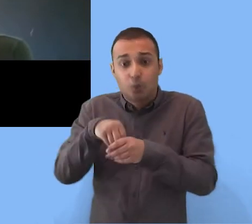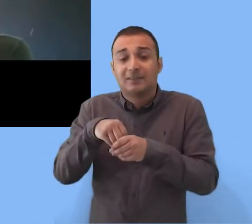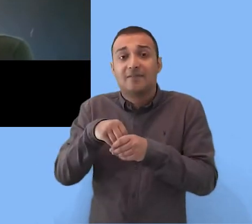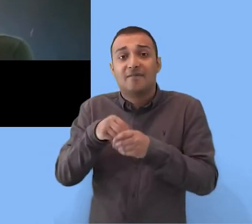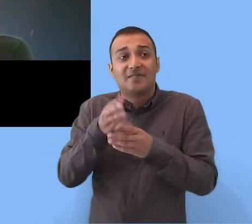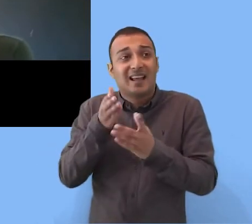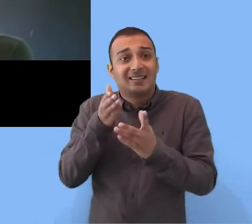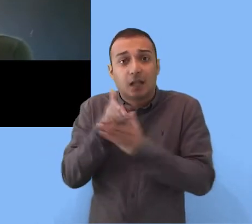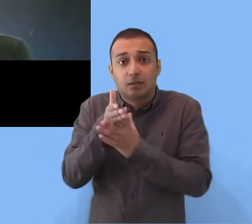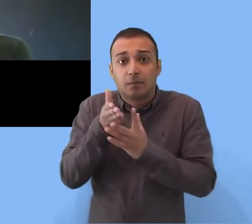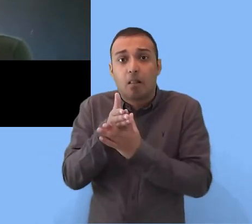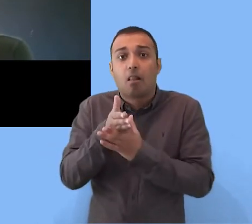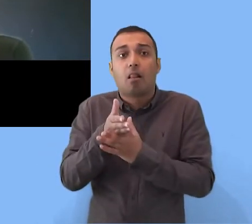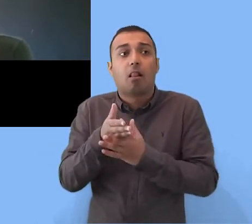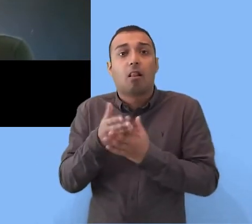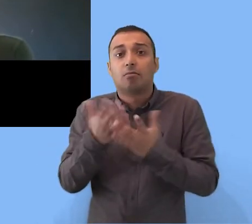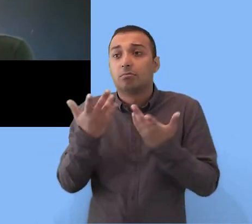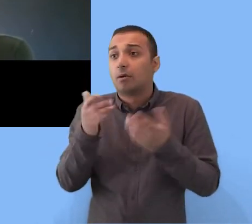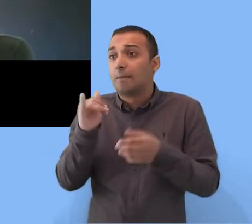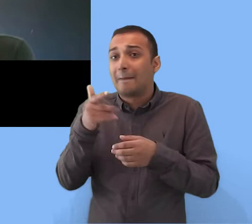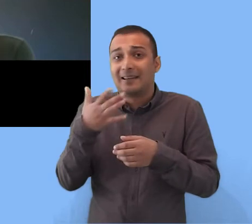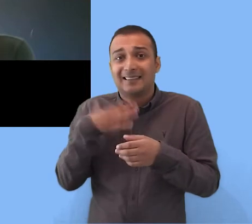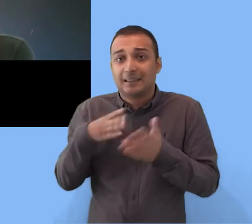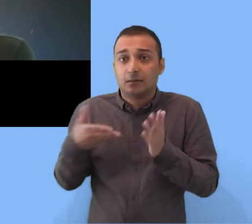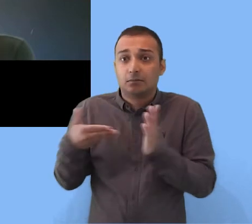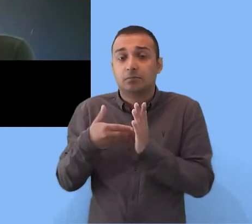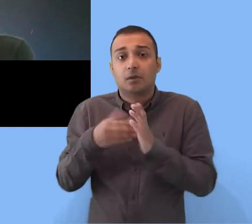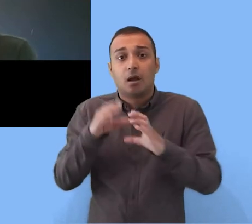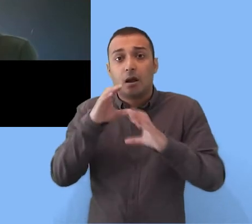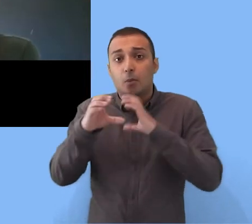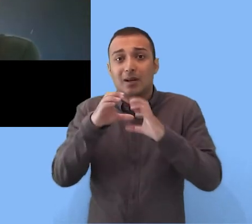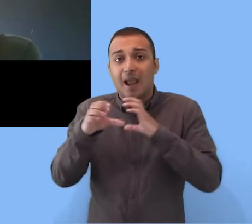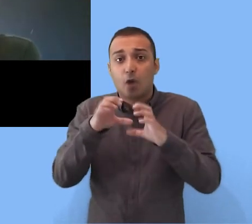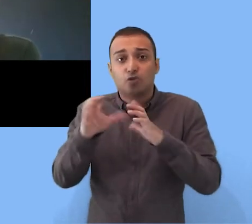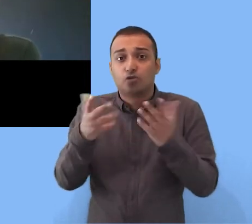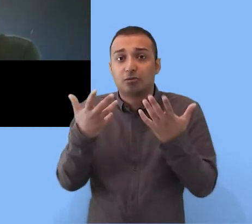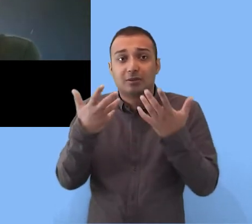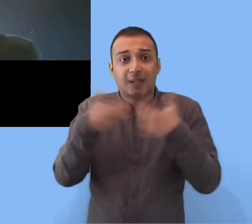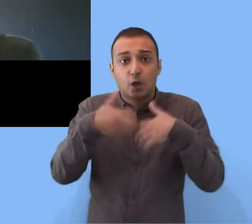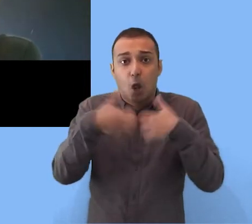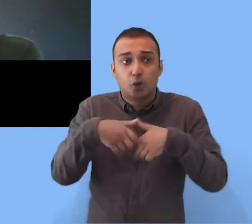all levels. If it's through communication devices, if it's through